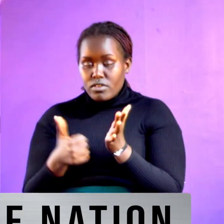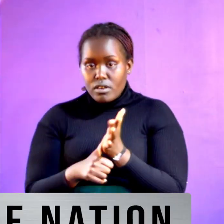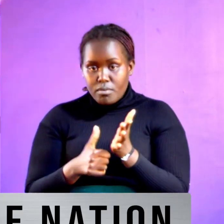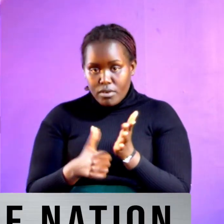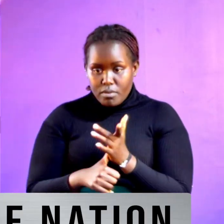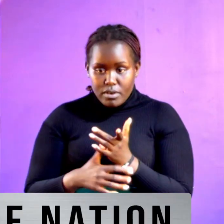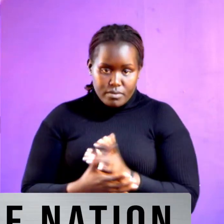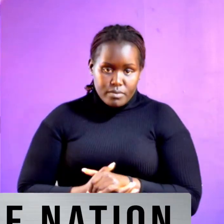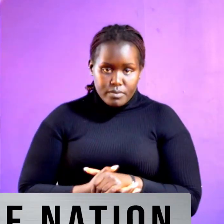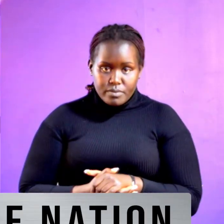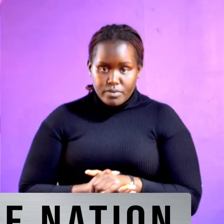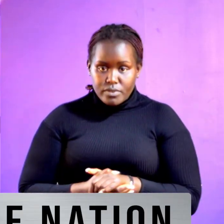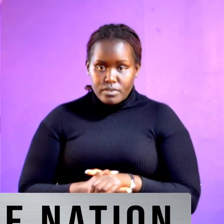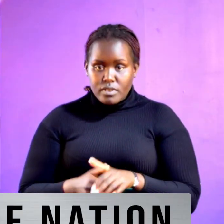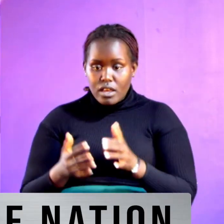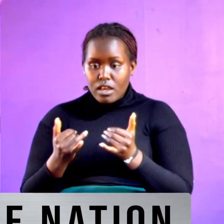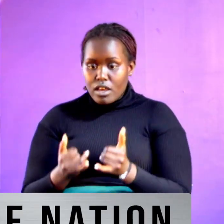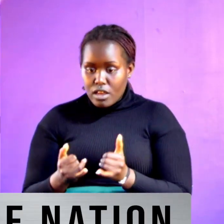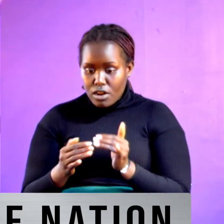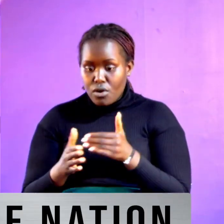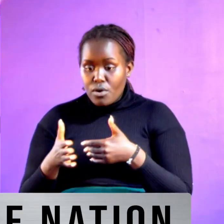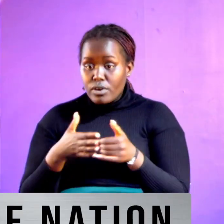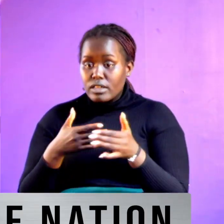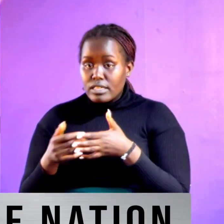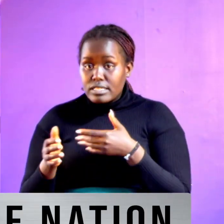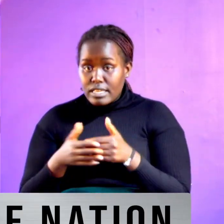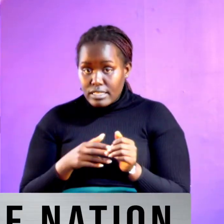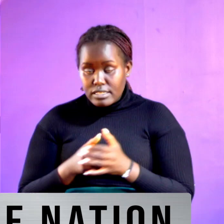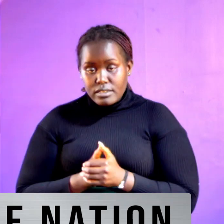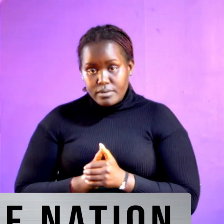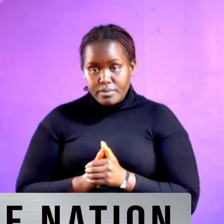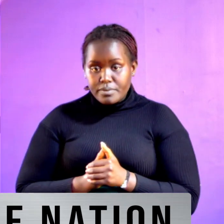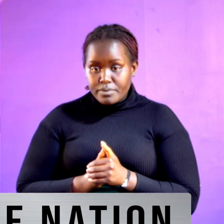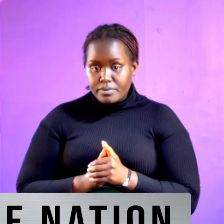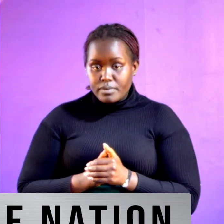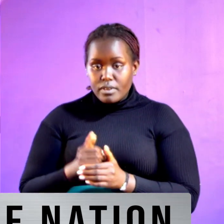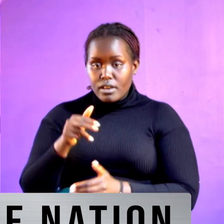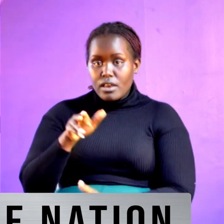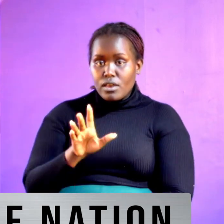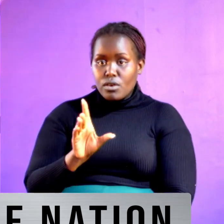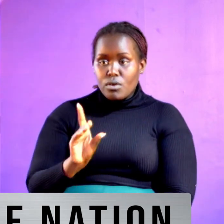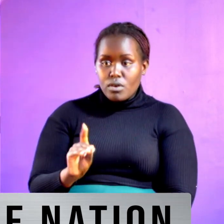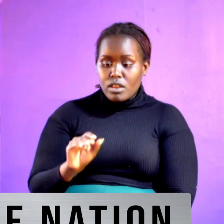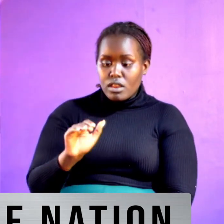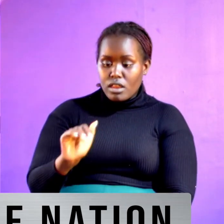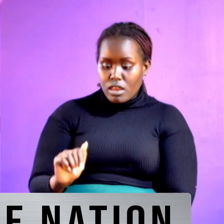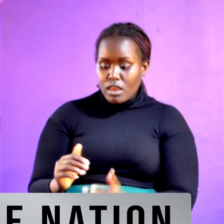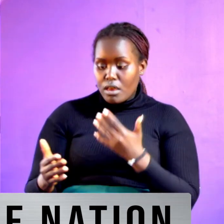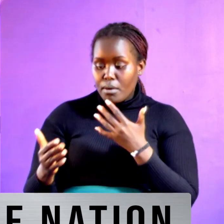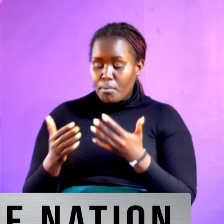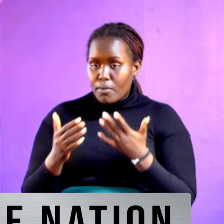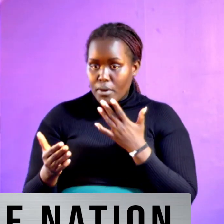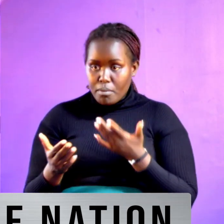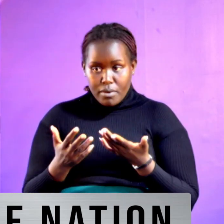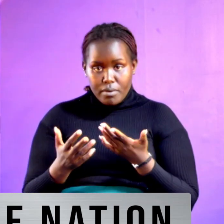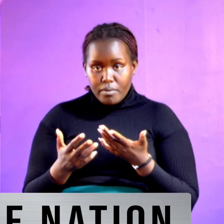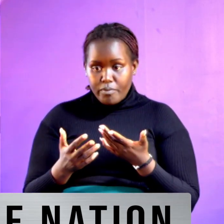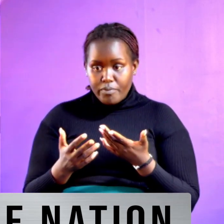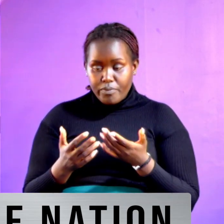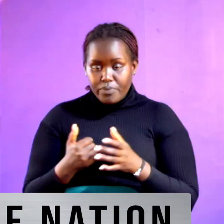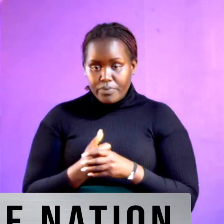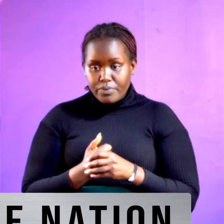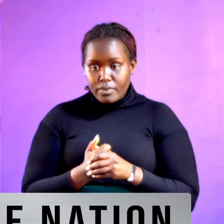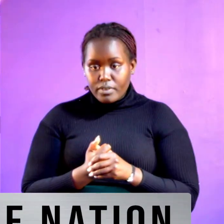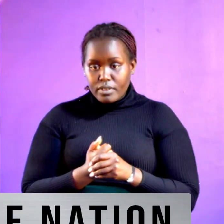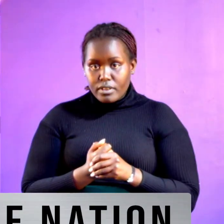the source of the problem, and not the symptoms themselves. So the UDA might be in you know, in